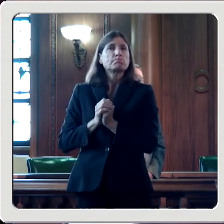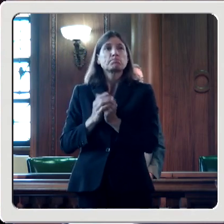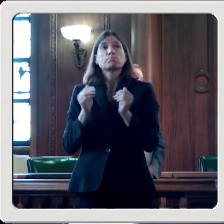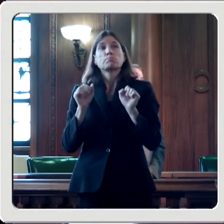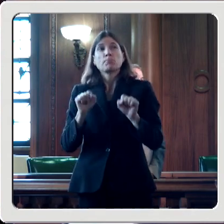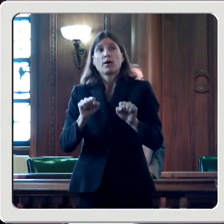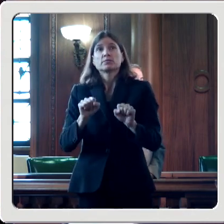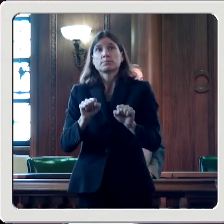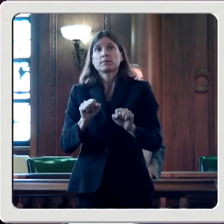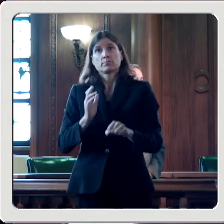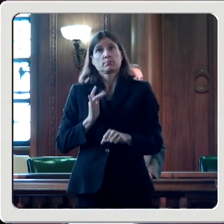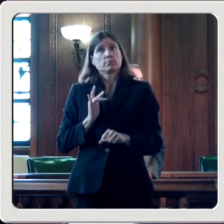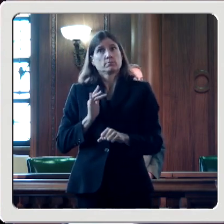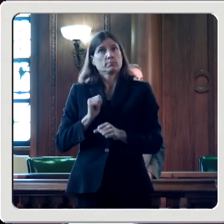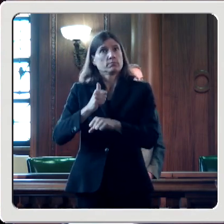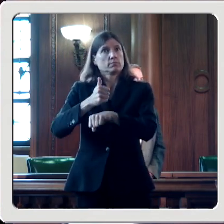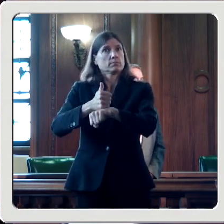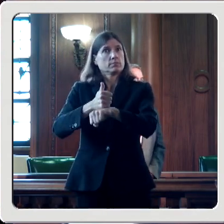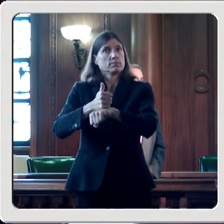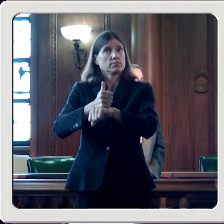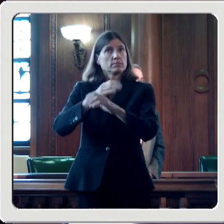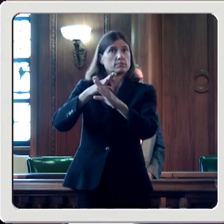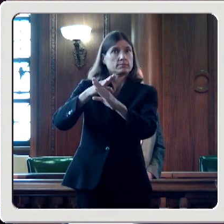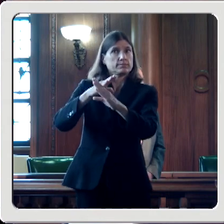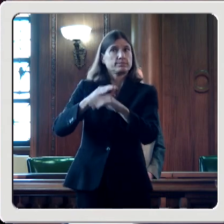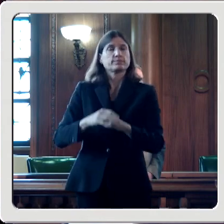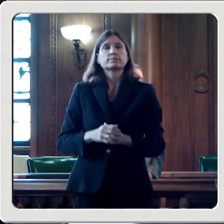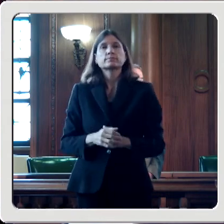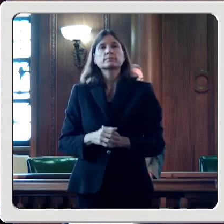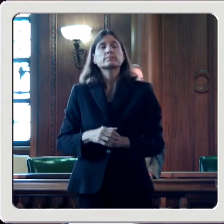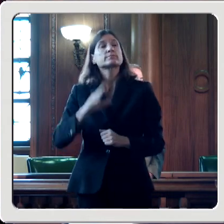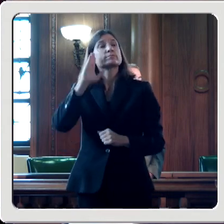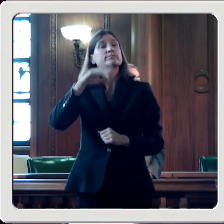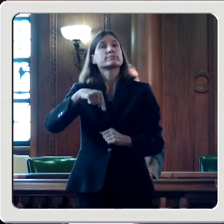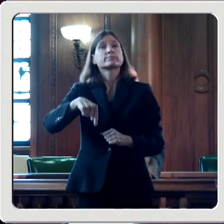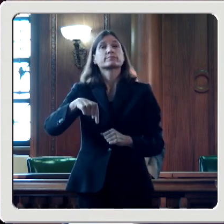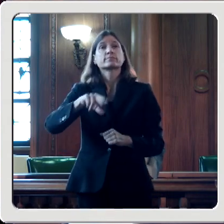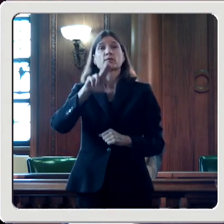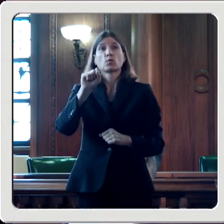Dr. Anthony Fauci and President Trump have gotten on different sides of this